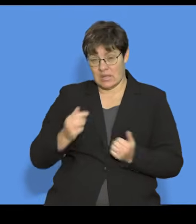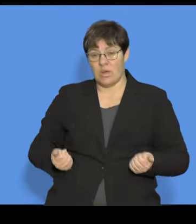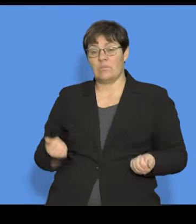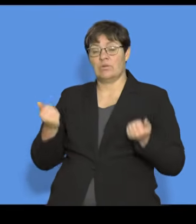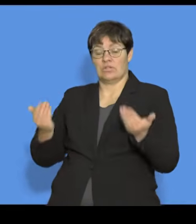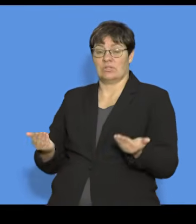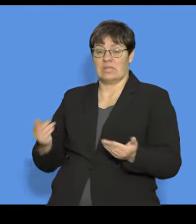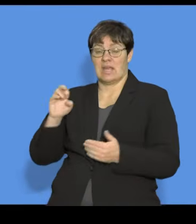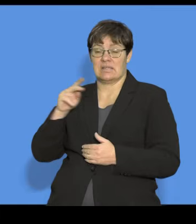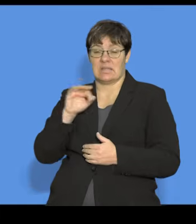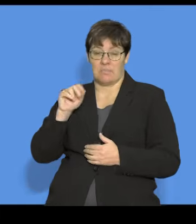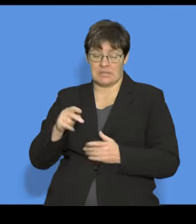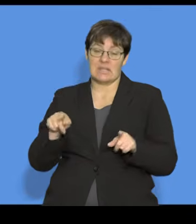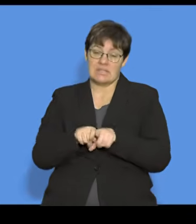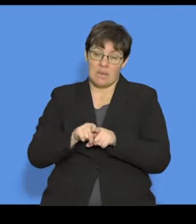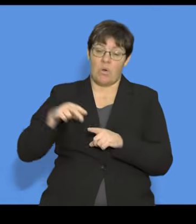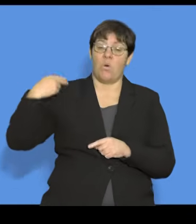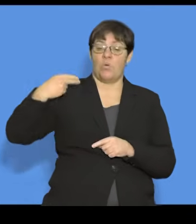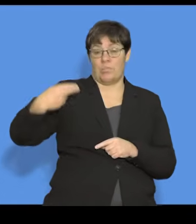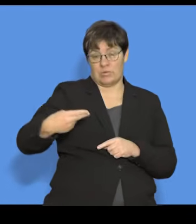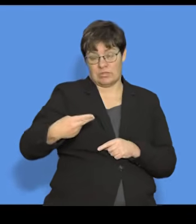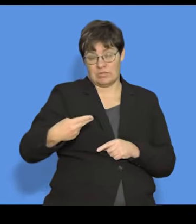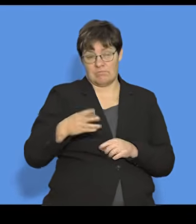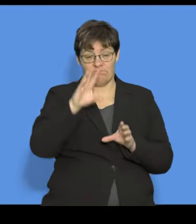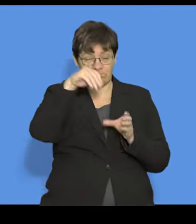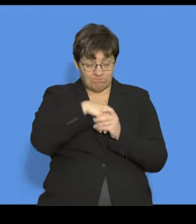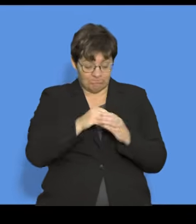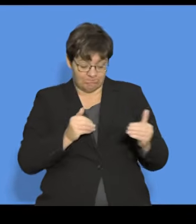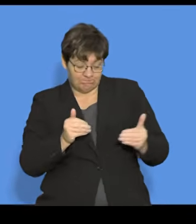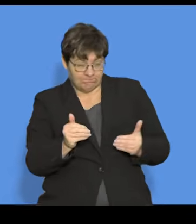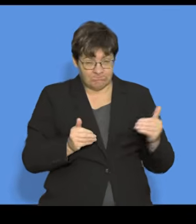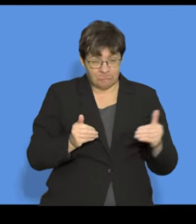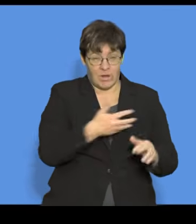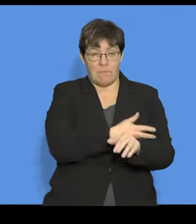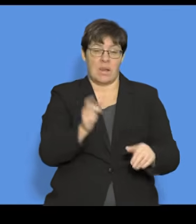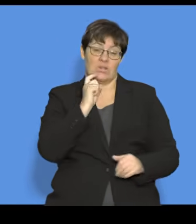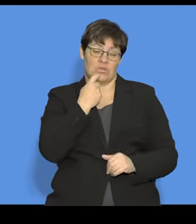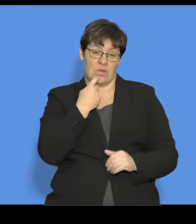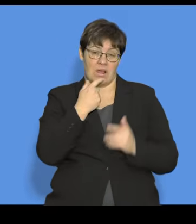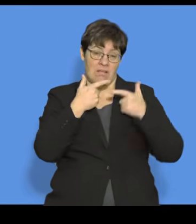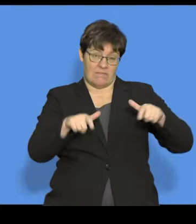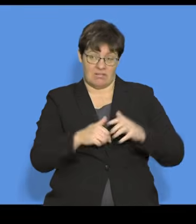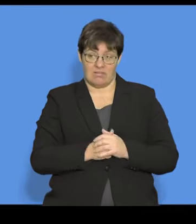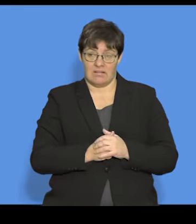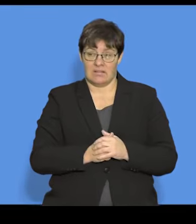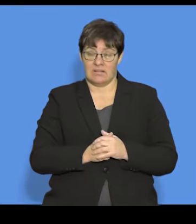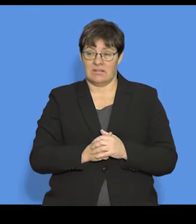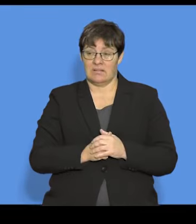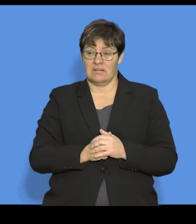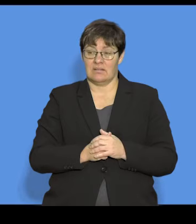organ that produces enzymes as well as hormones that play an important role in regulating the blood sugar